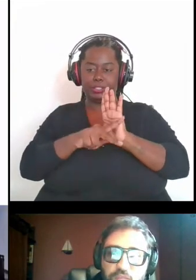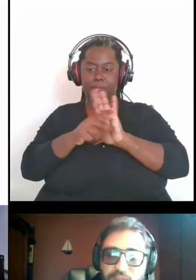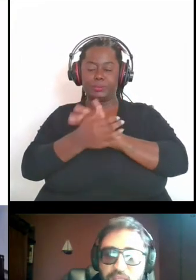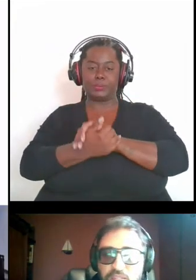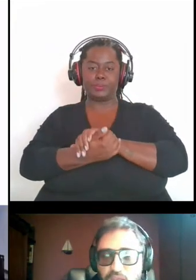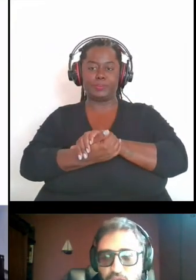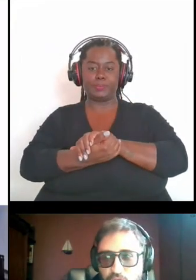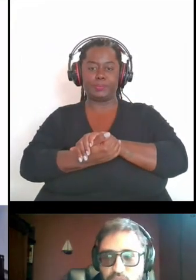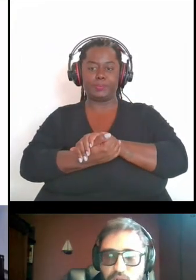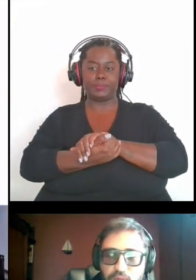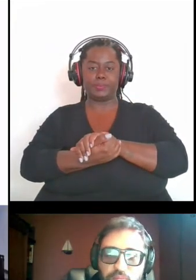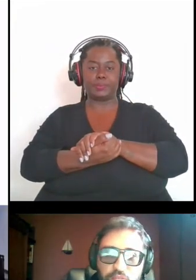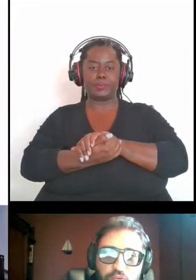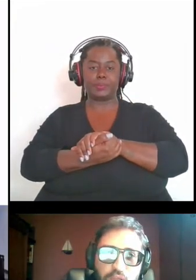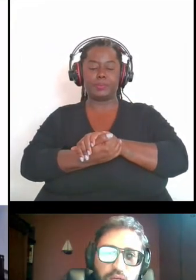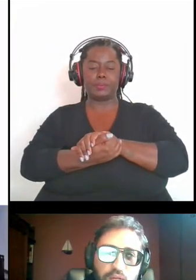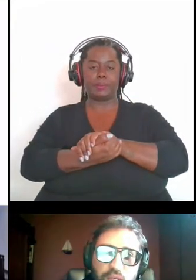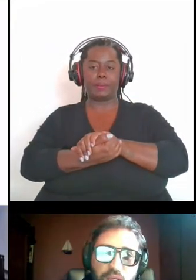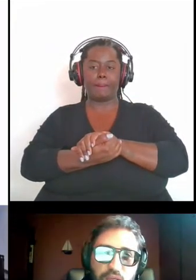projects